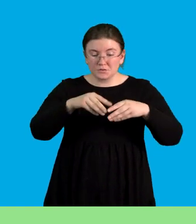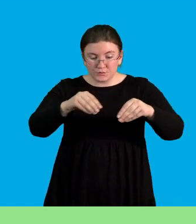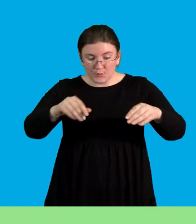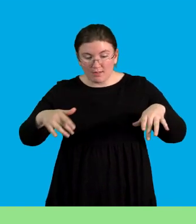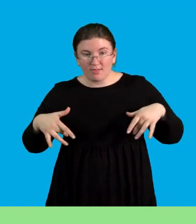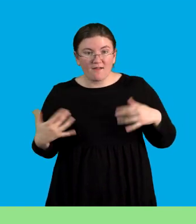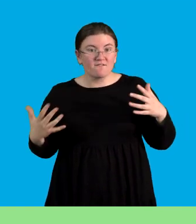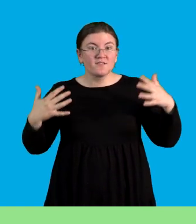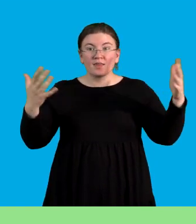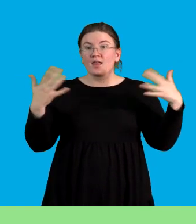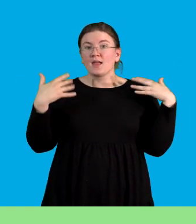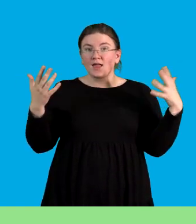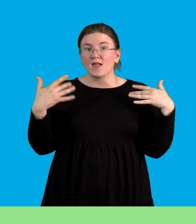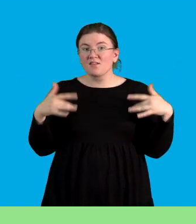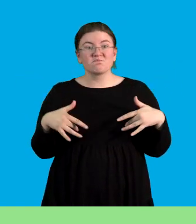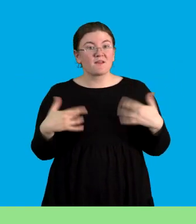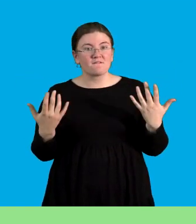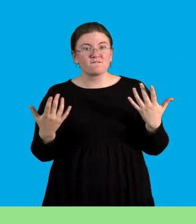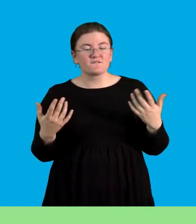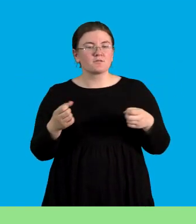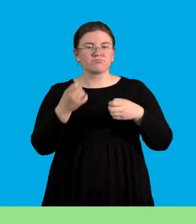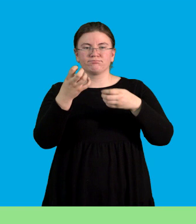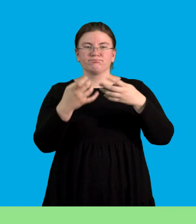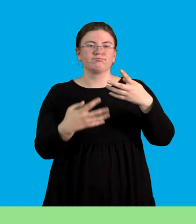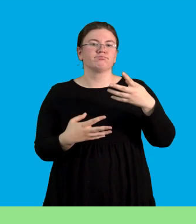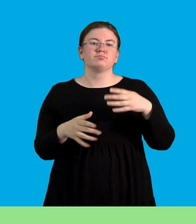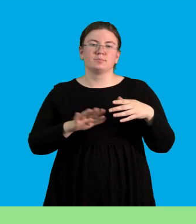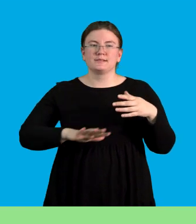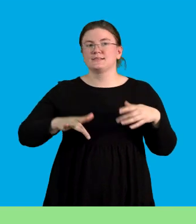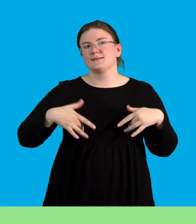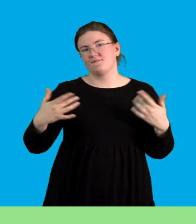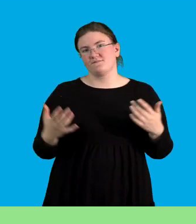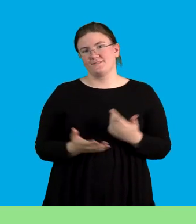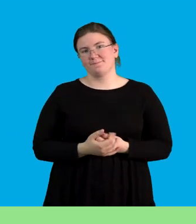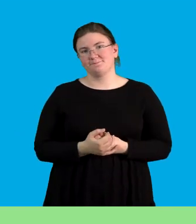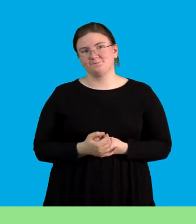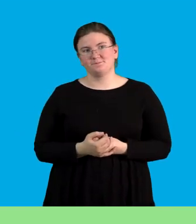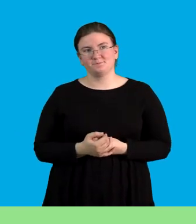the soil, and in the air, and those are the different habitats.